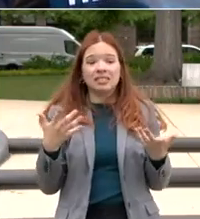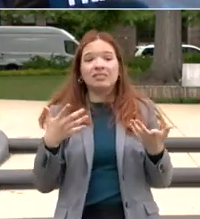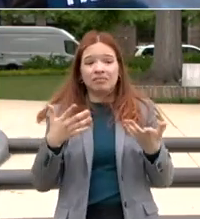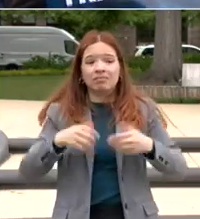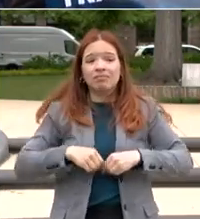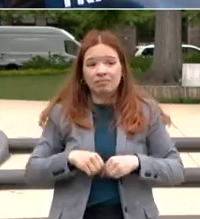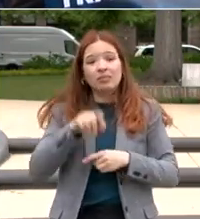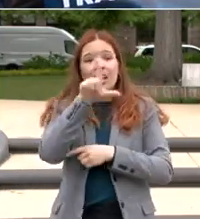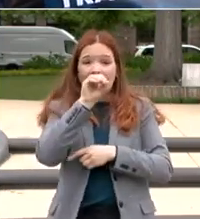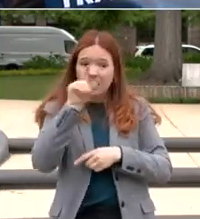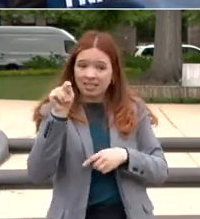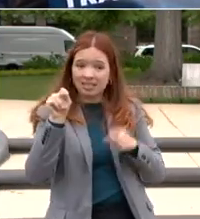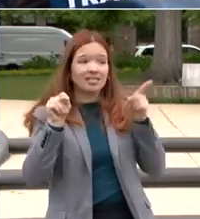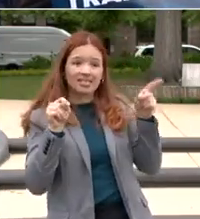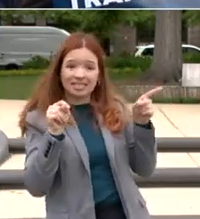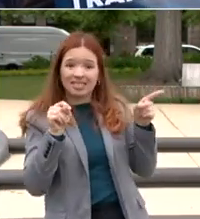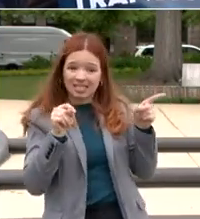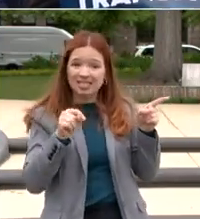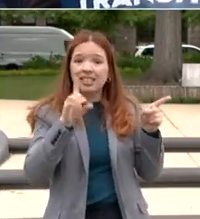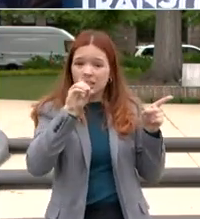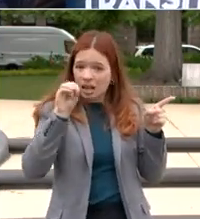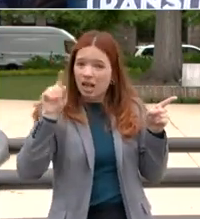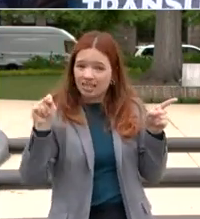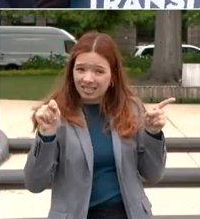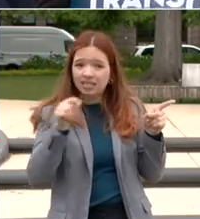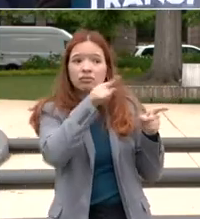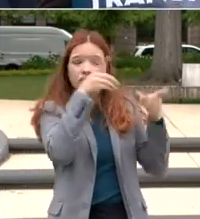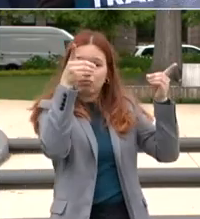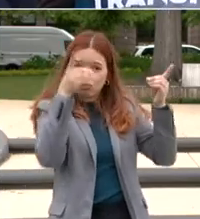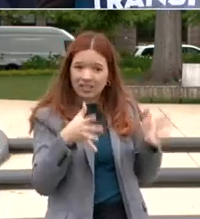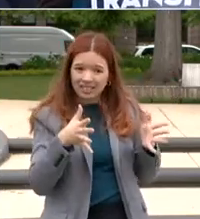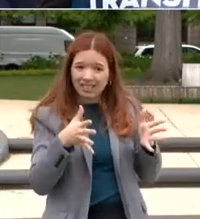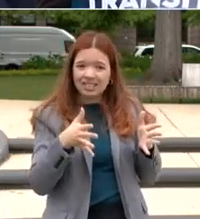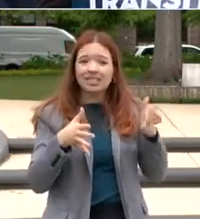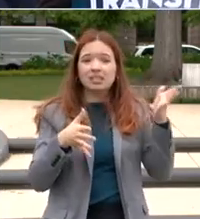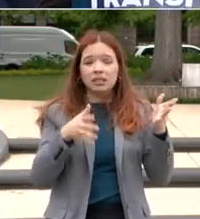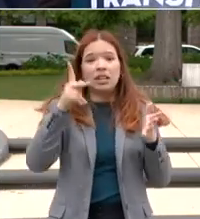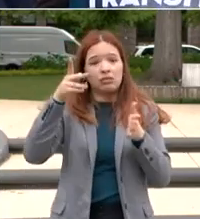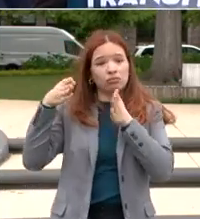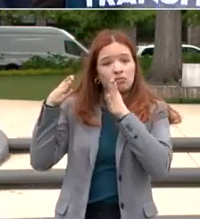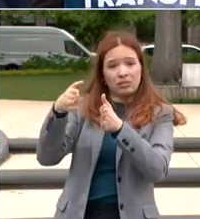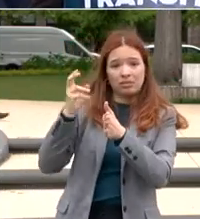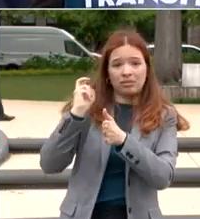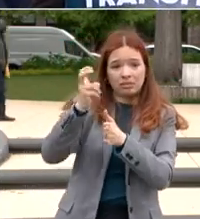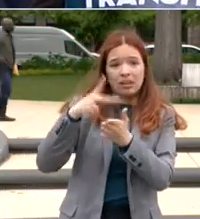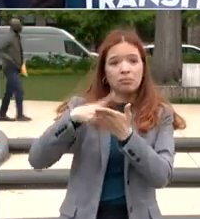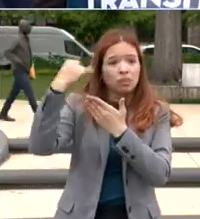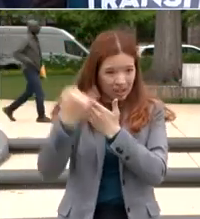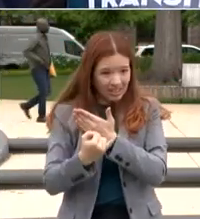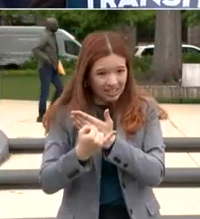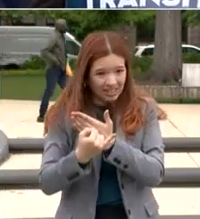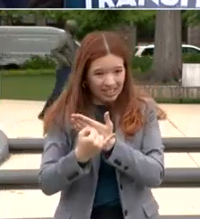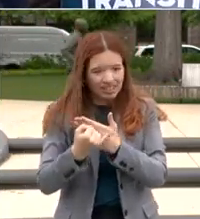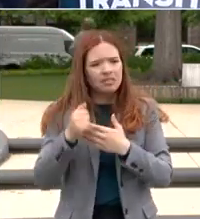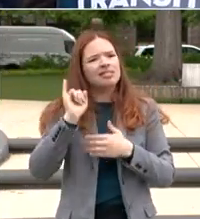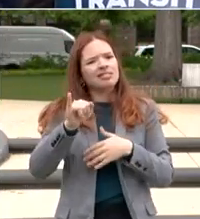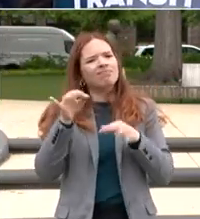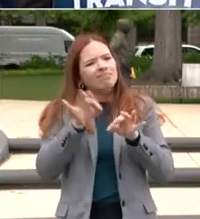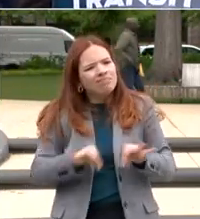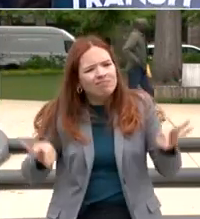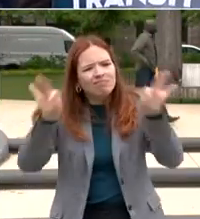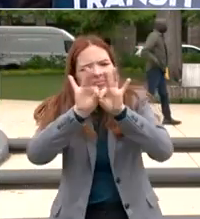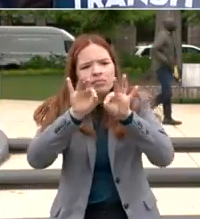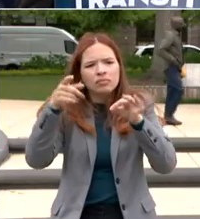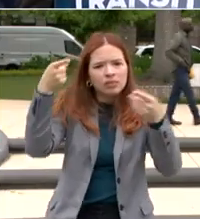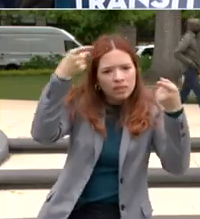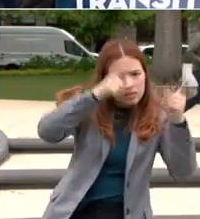Transportation, and I'd like to talk to you a little bit about K Street Transitway and the importance of the compromise in creating it. Again, I want to